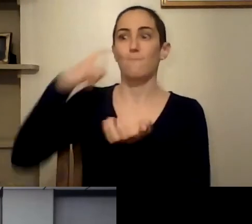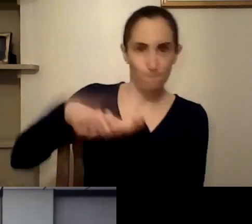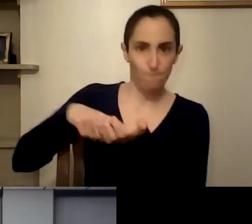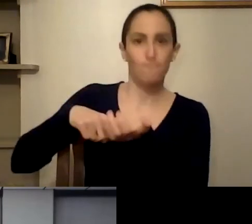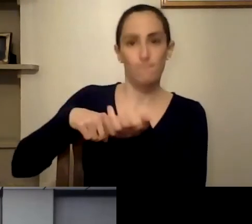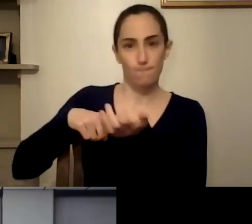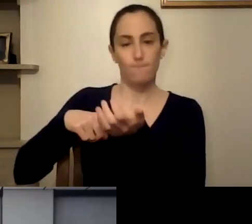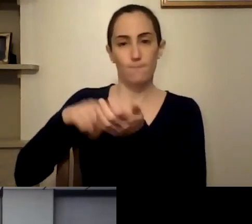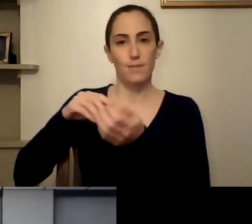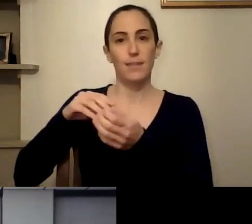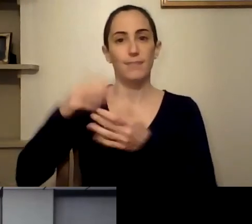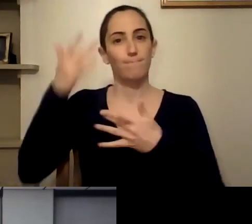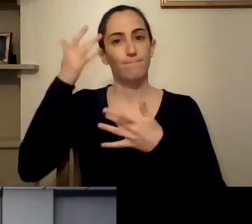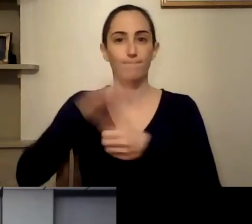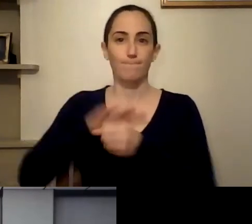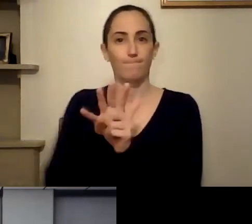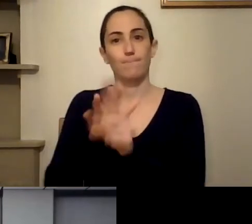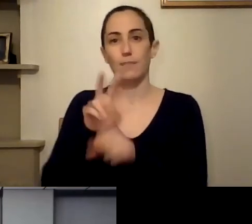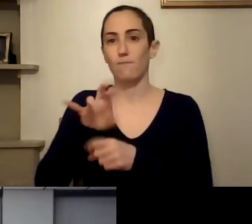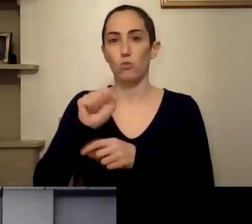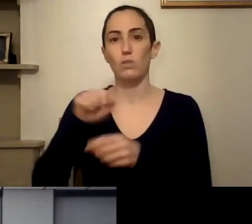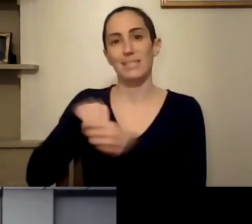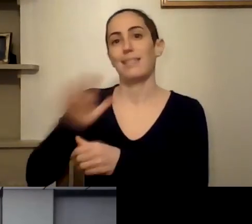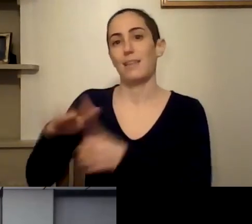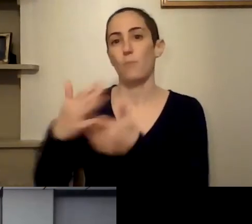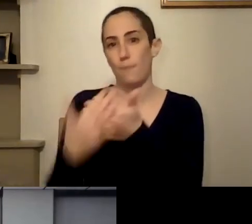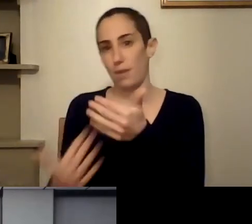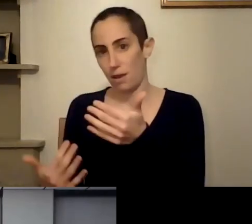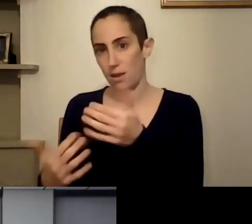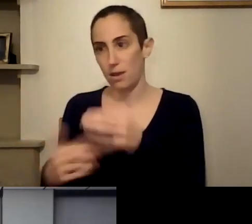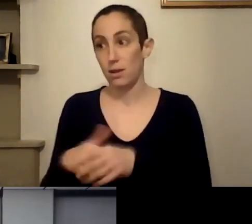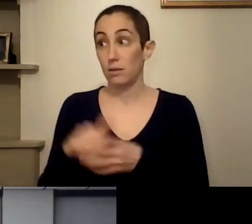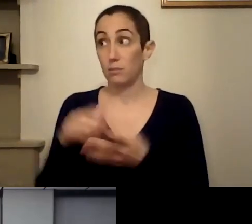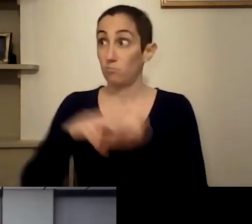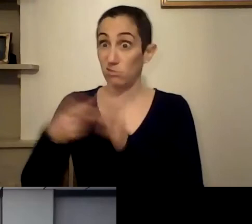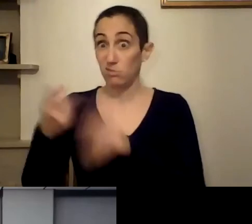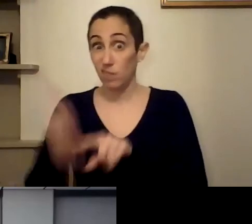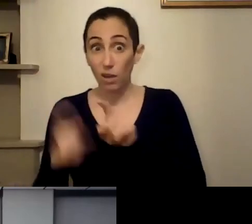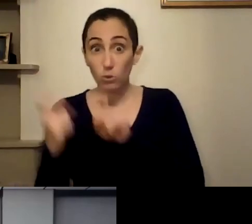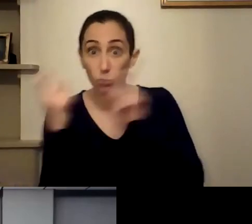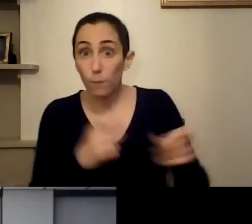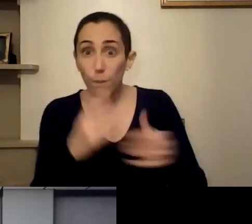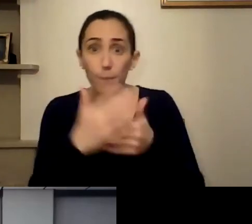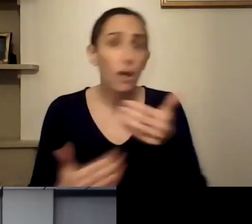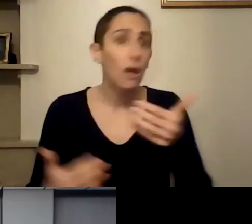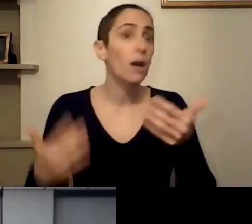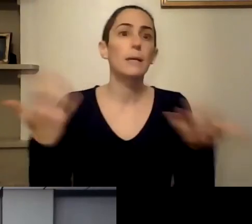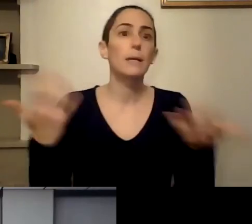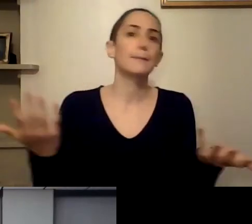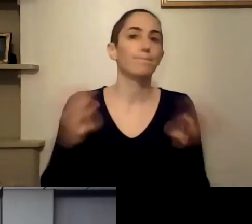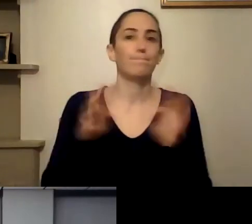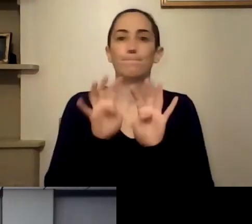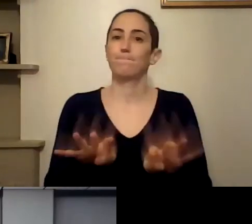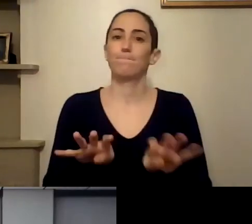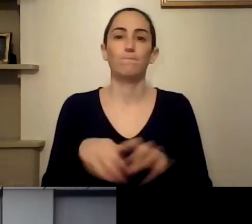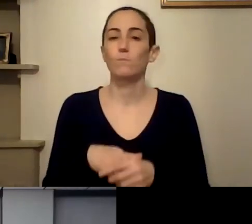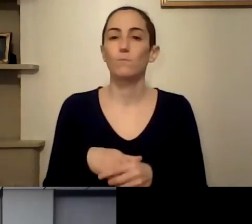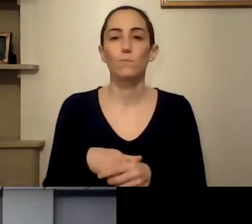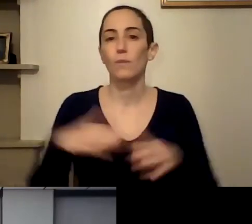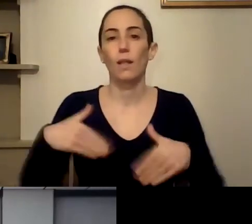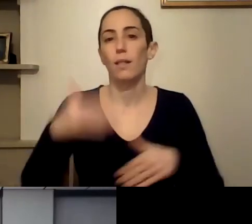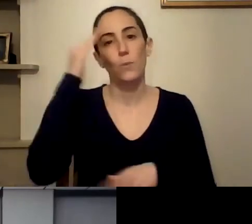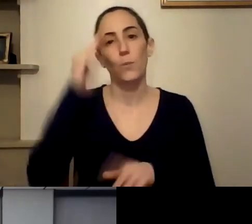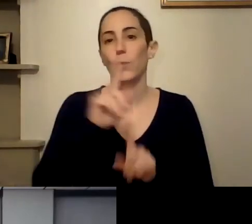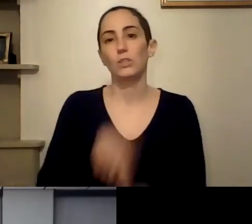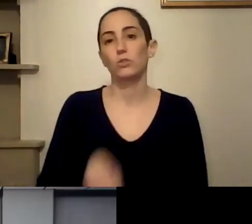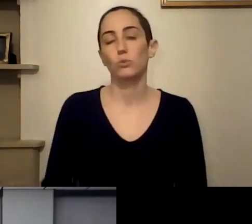and whether it depends on the severity of symptoms and if it'll compromise blood supply, I don't think we know the answers to that.